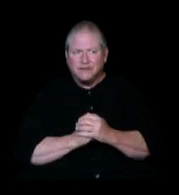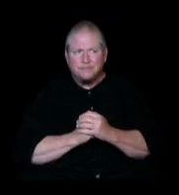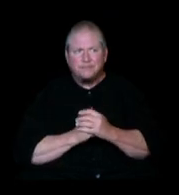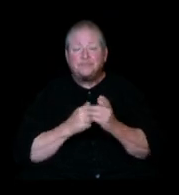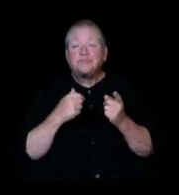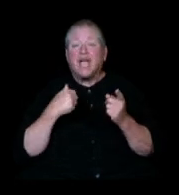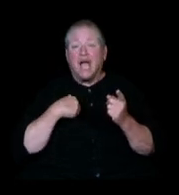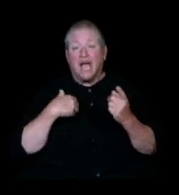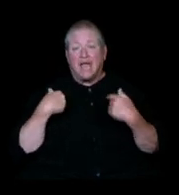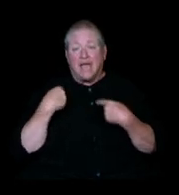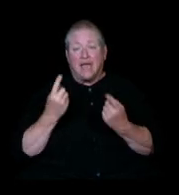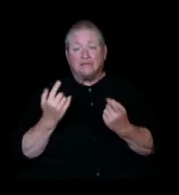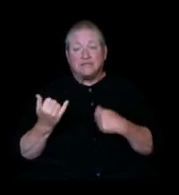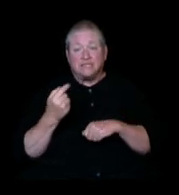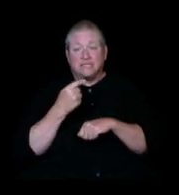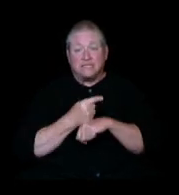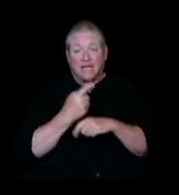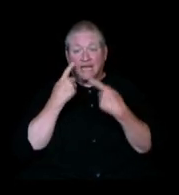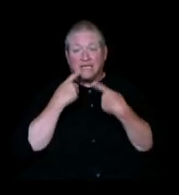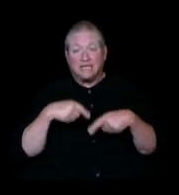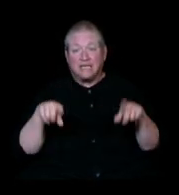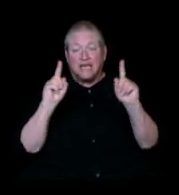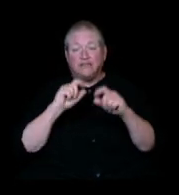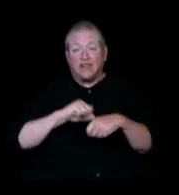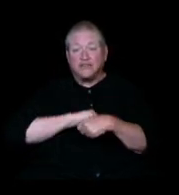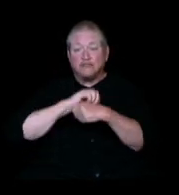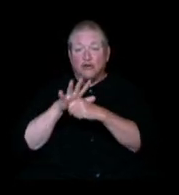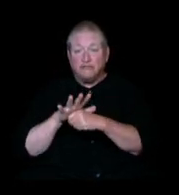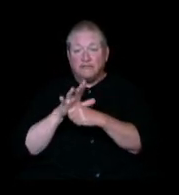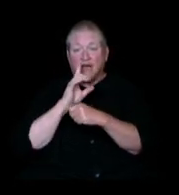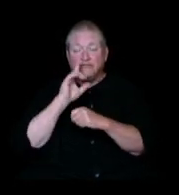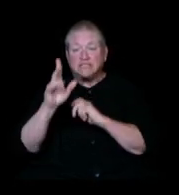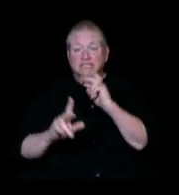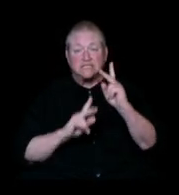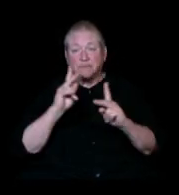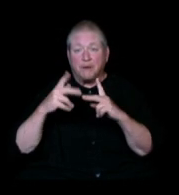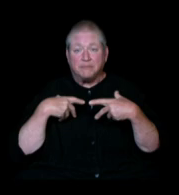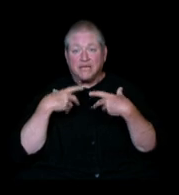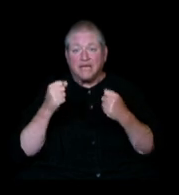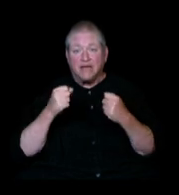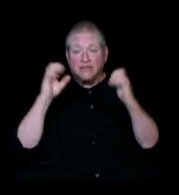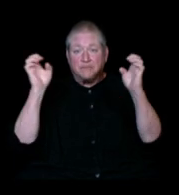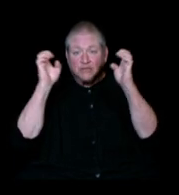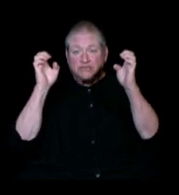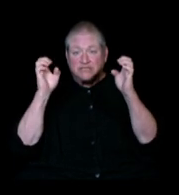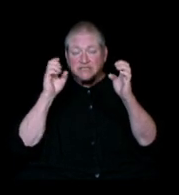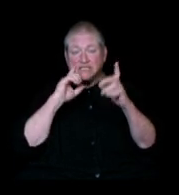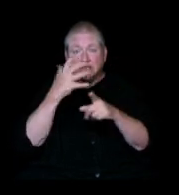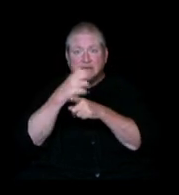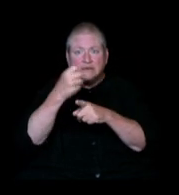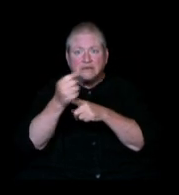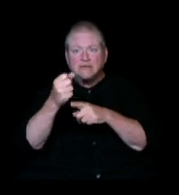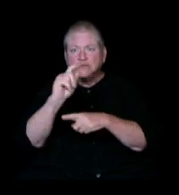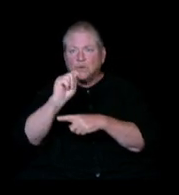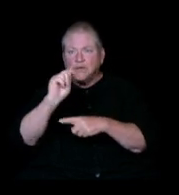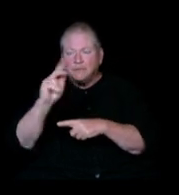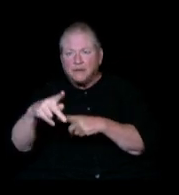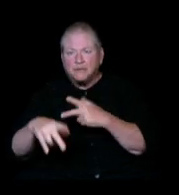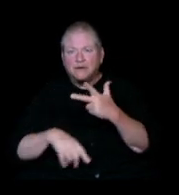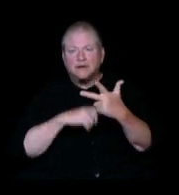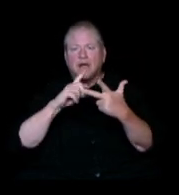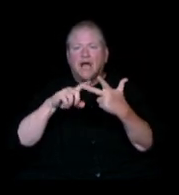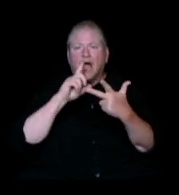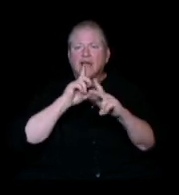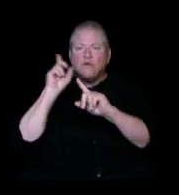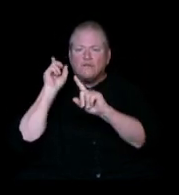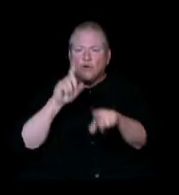have today declared that the coronavirus presents a public health emergency in the United States. A run on toilet paper leads to... Under this order,